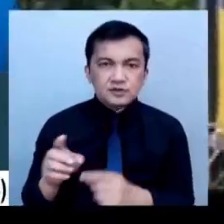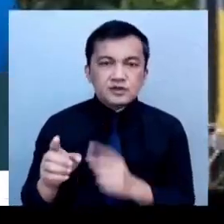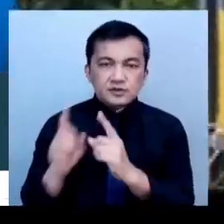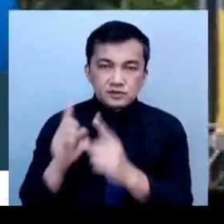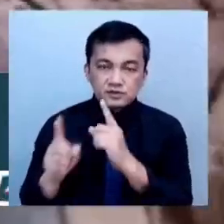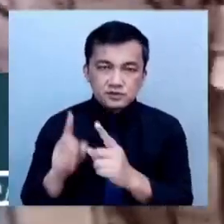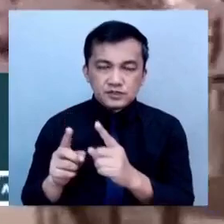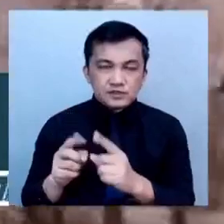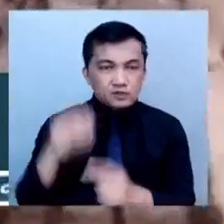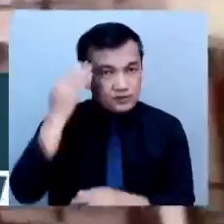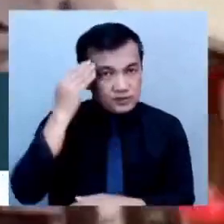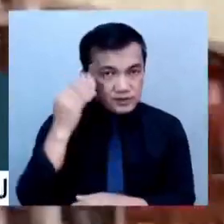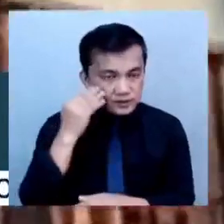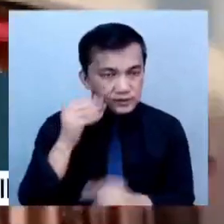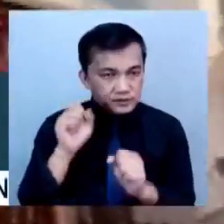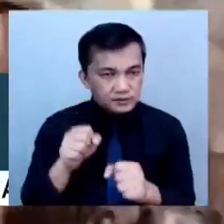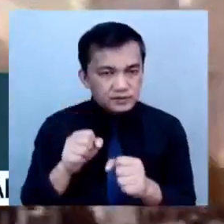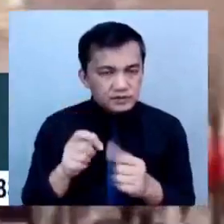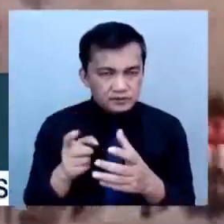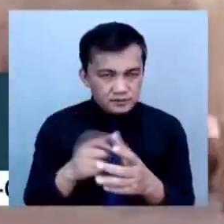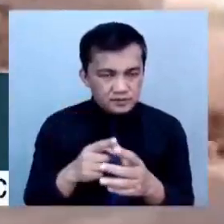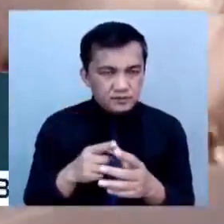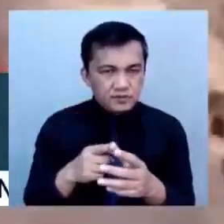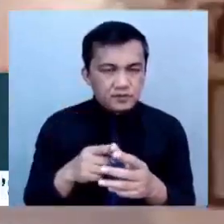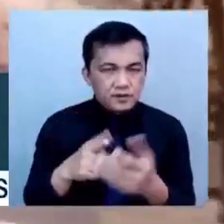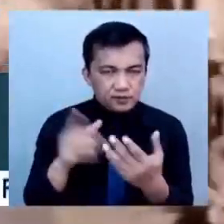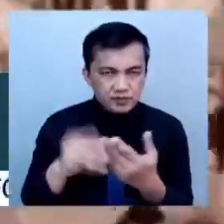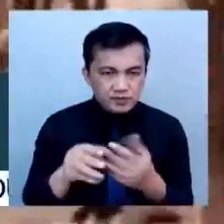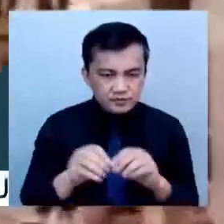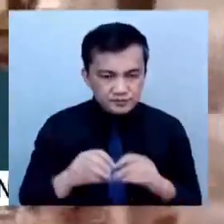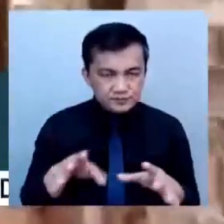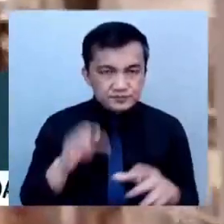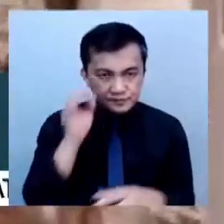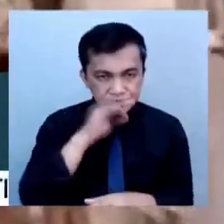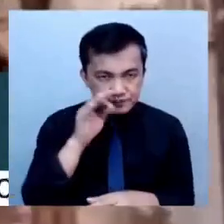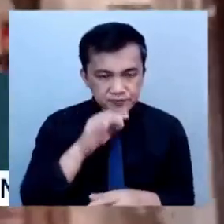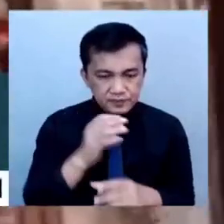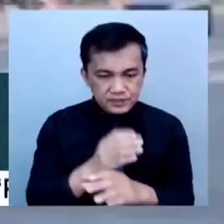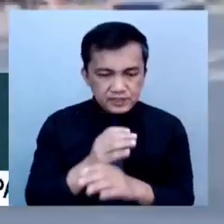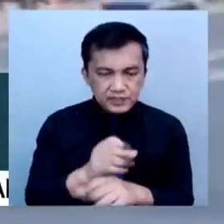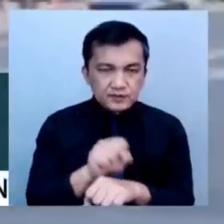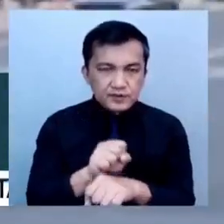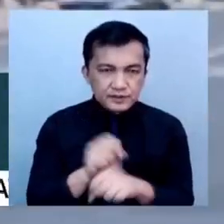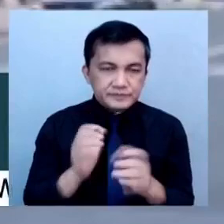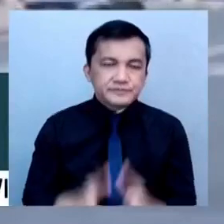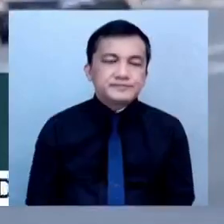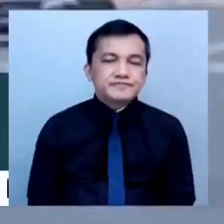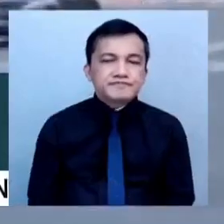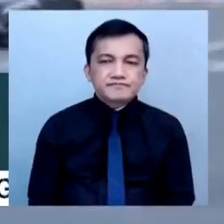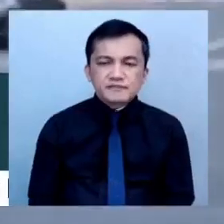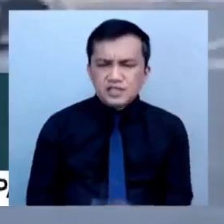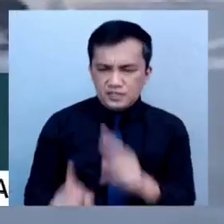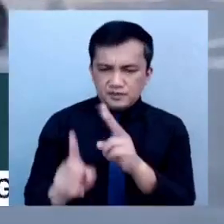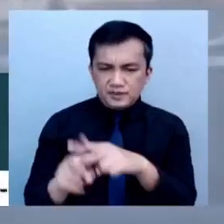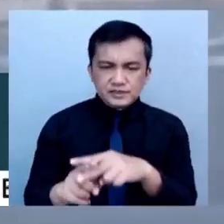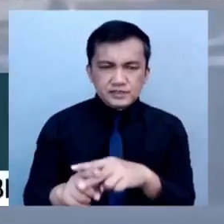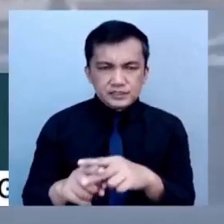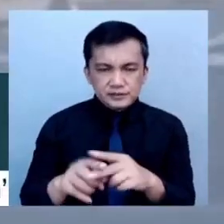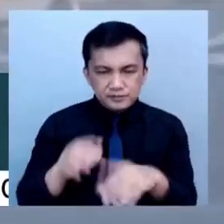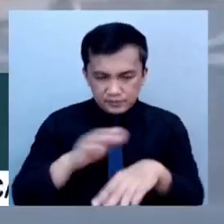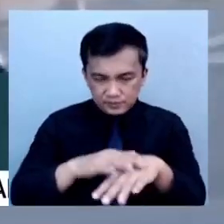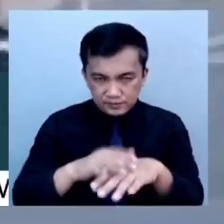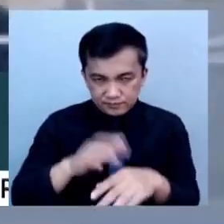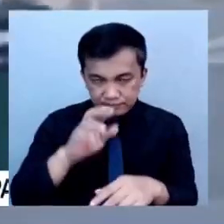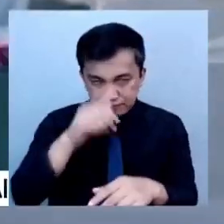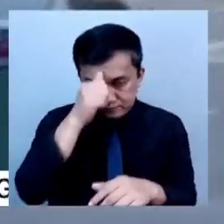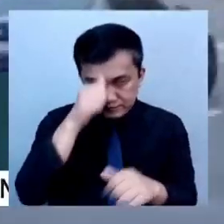Korea for a pilot program on the deployment of Filipino care workers. Applicants are once again reminded, however, to